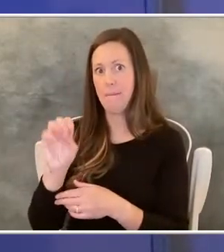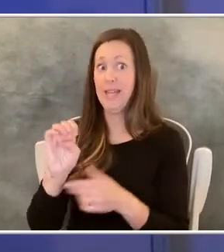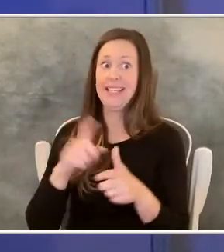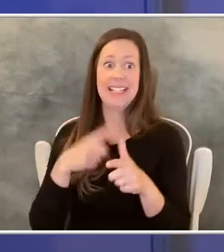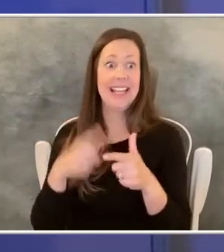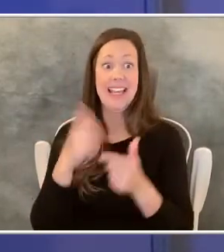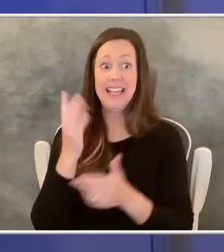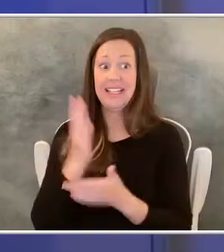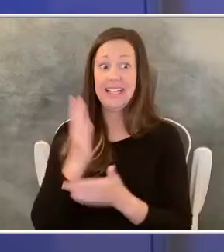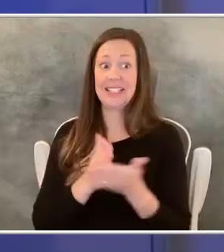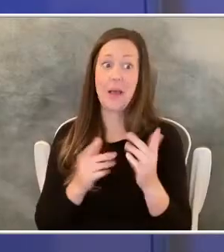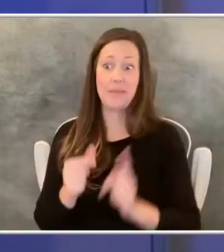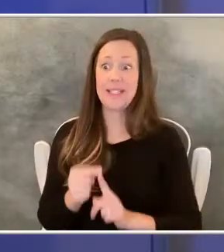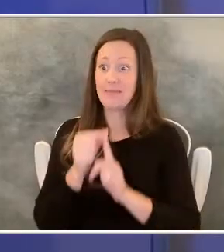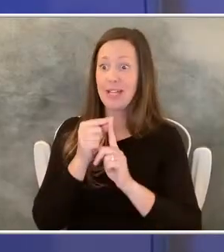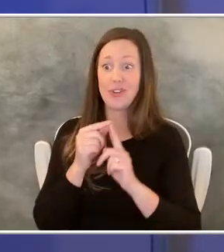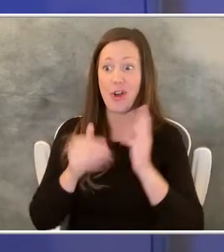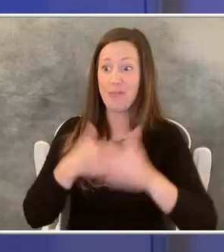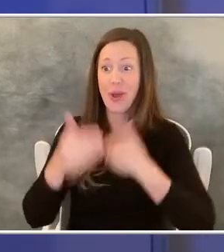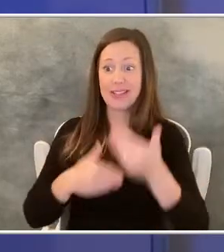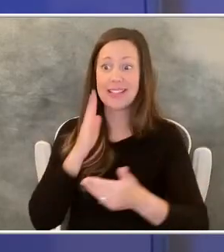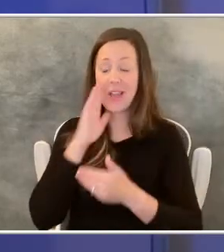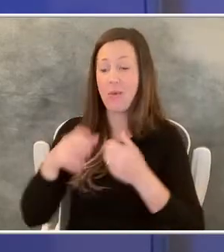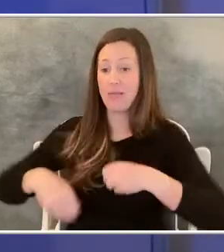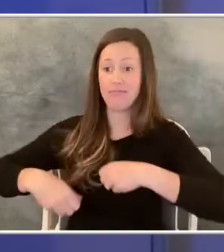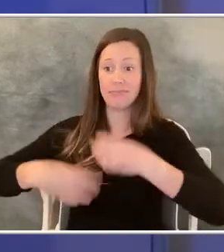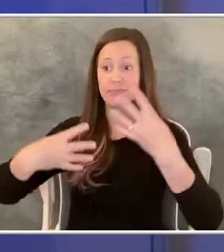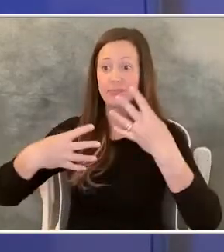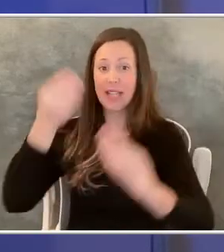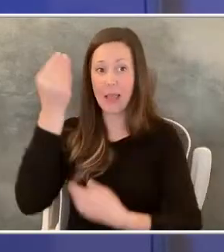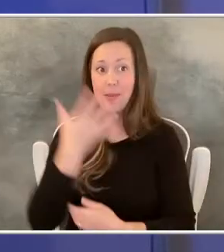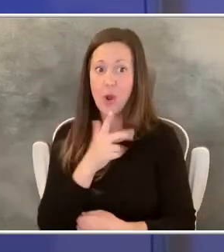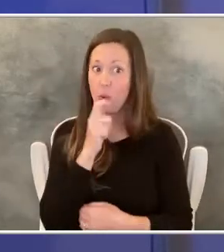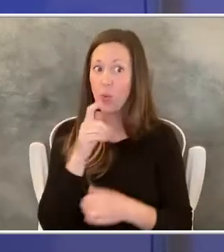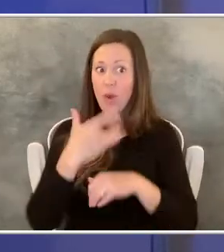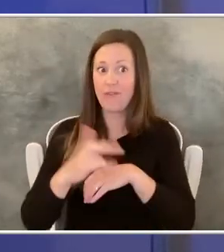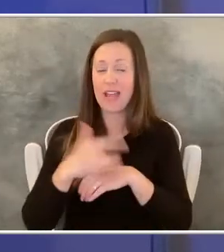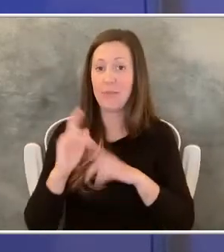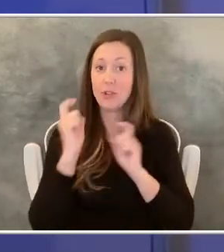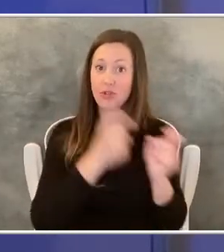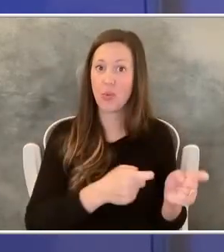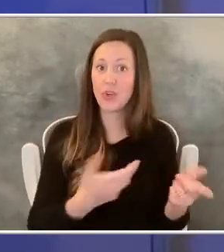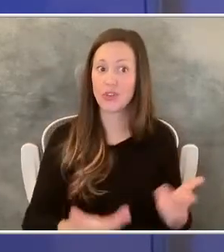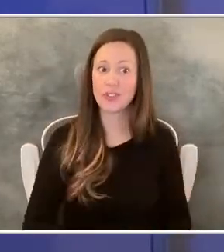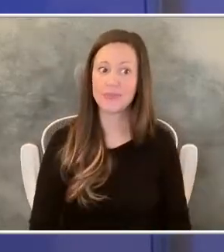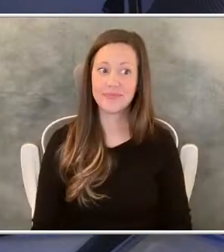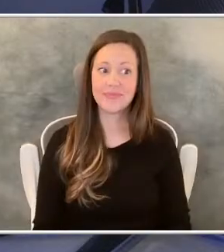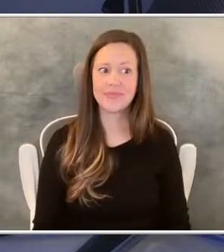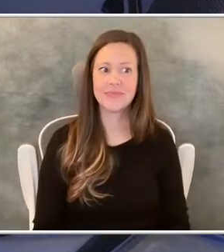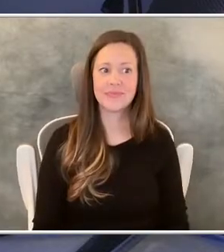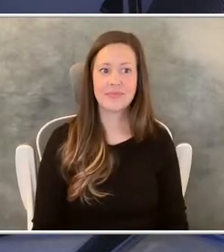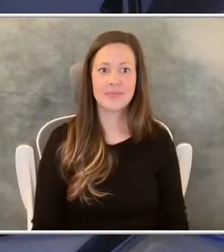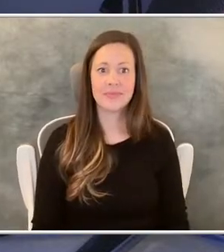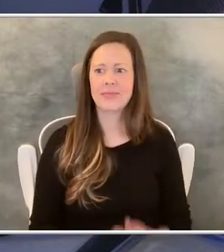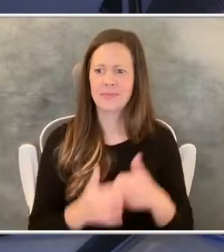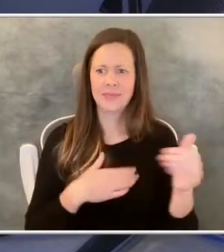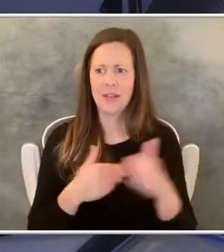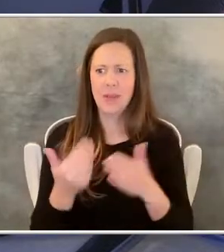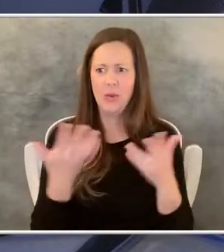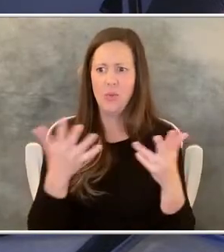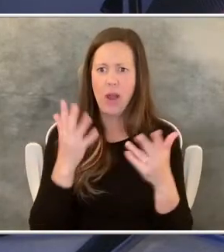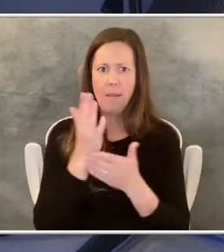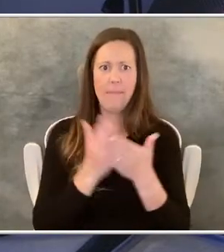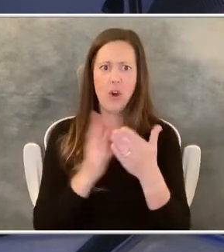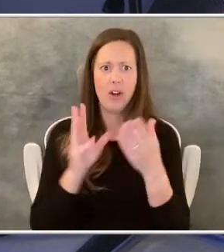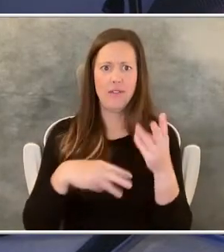and then pops out and tells me what kind of donors we have available for her and what matches there are. It doesn't matter what part of the world you were born in, and